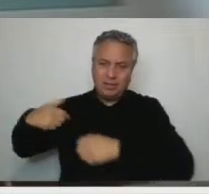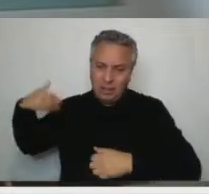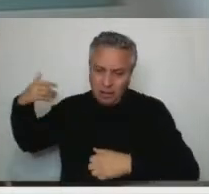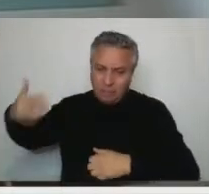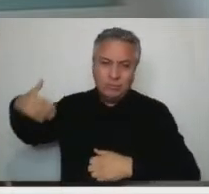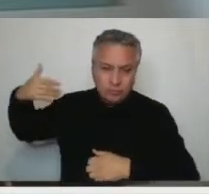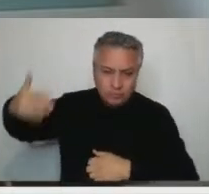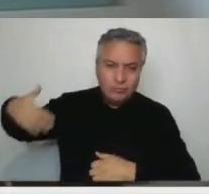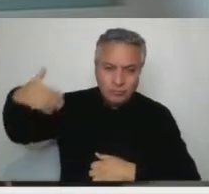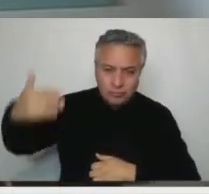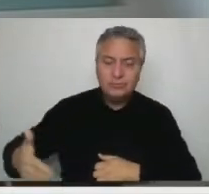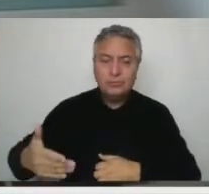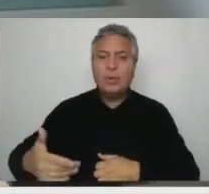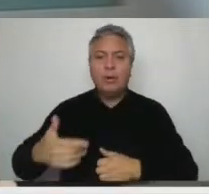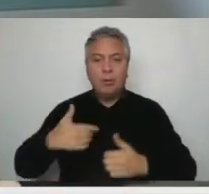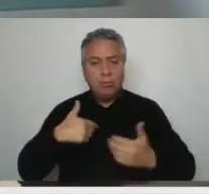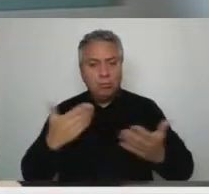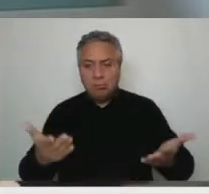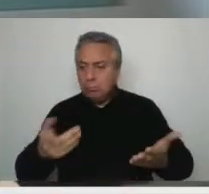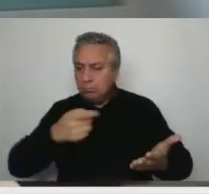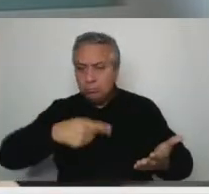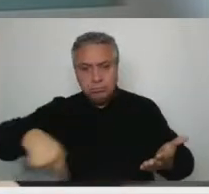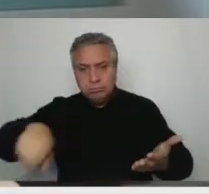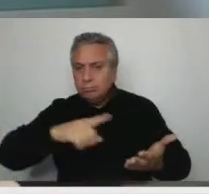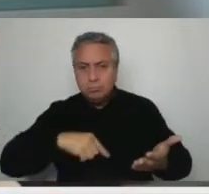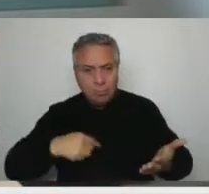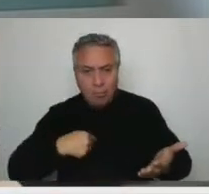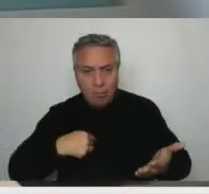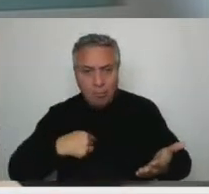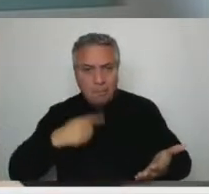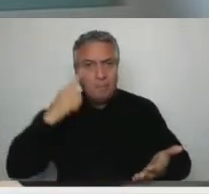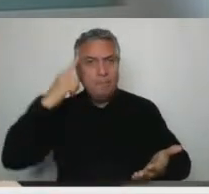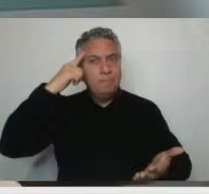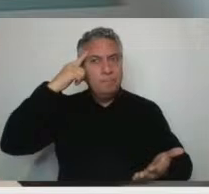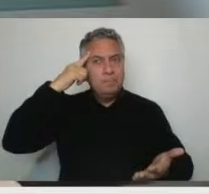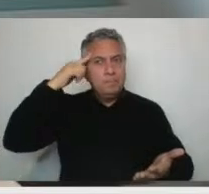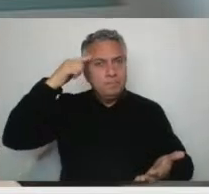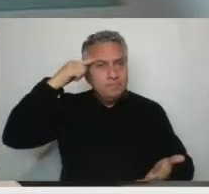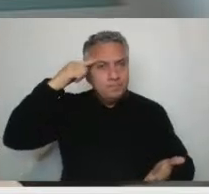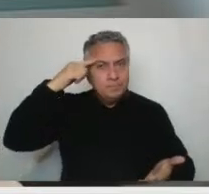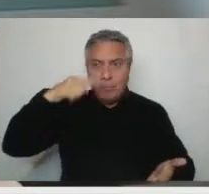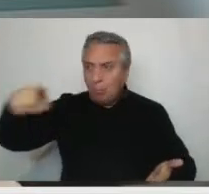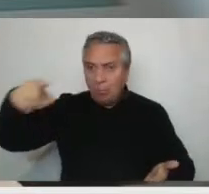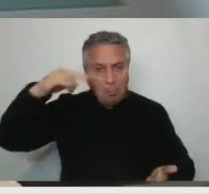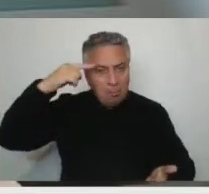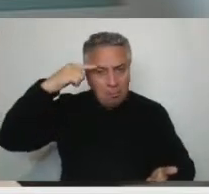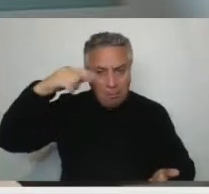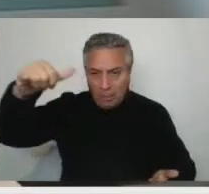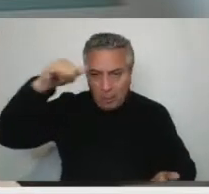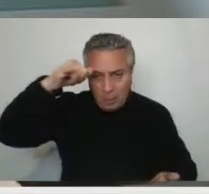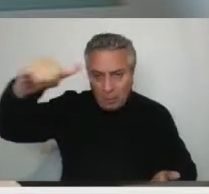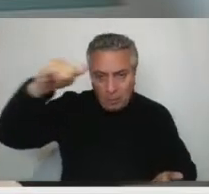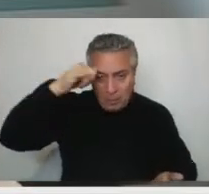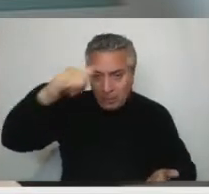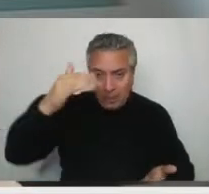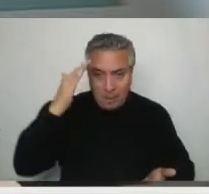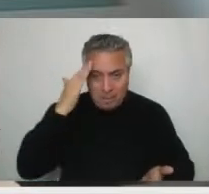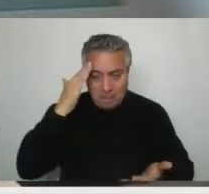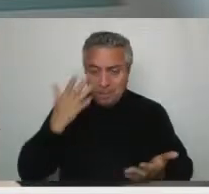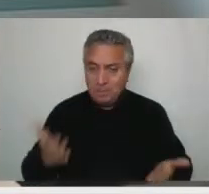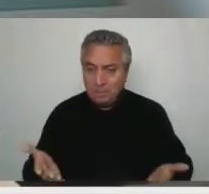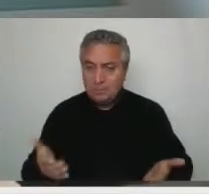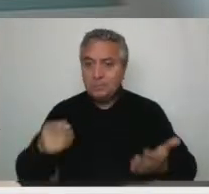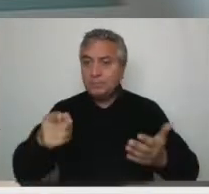That if you invest in the social determinants of health, you'll improve health. That will reduce the burden